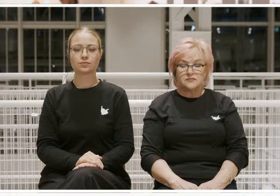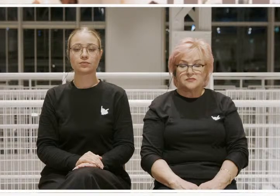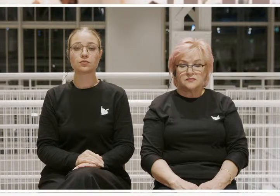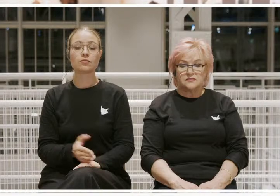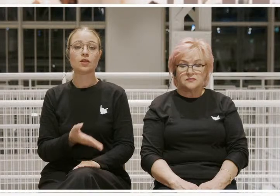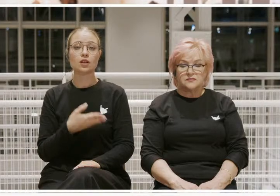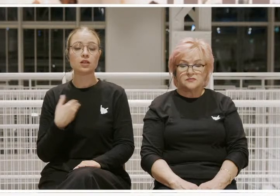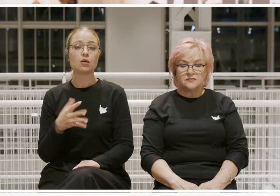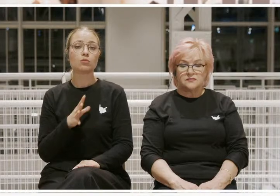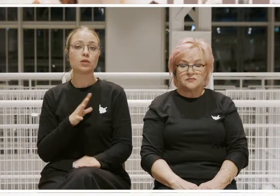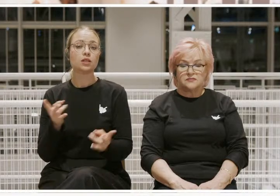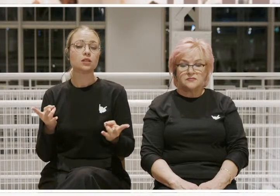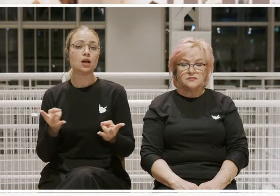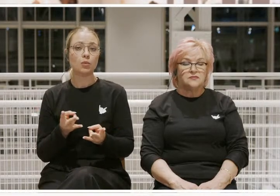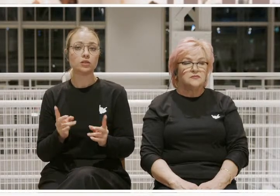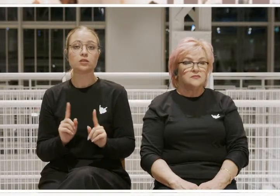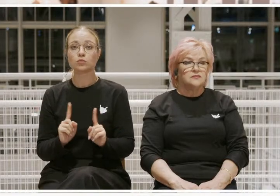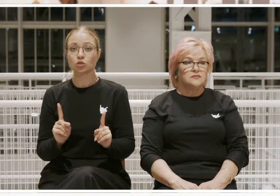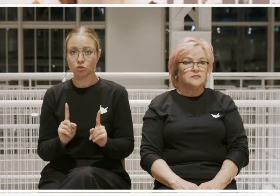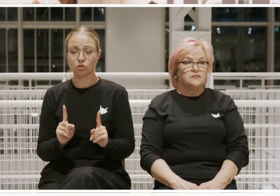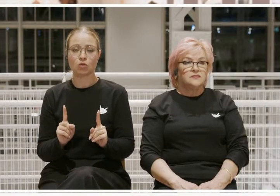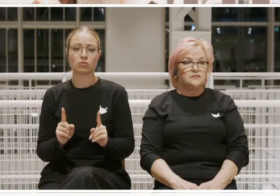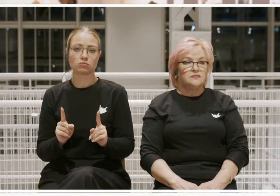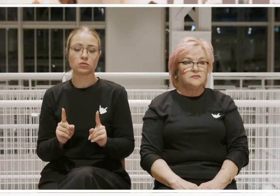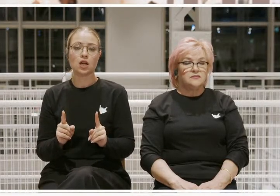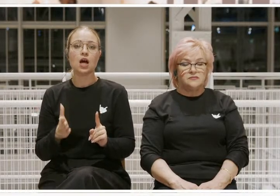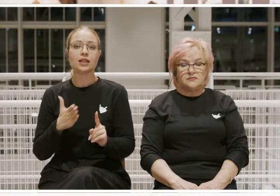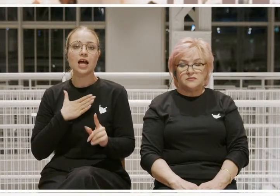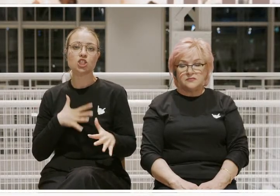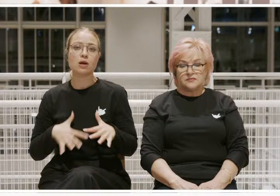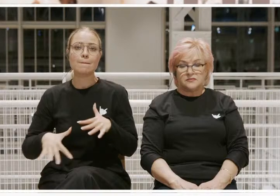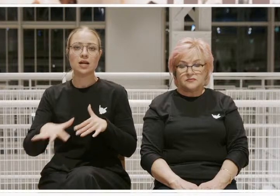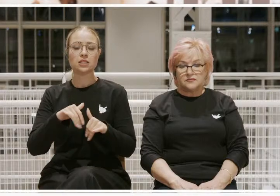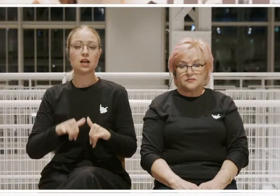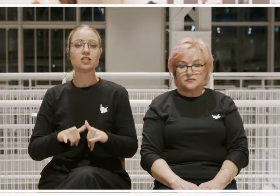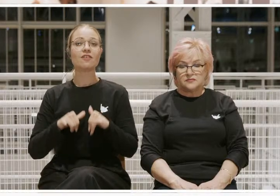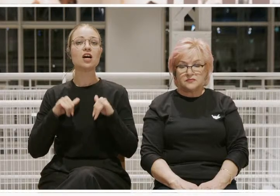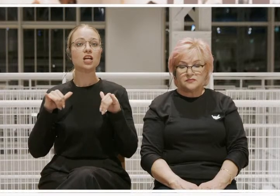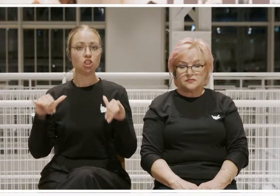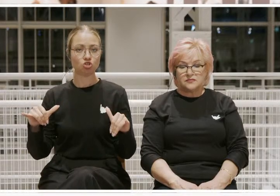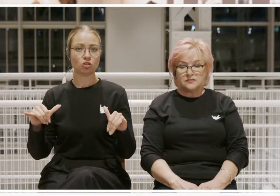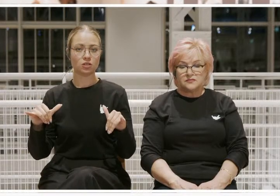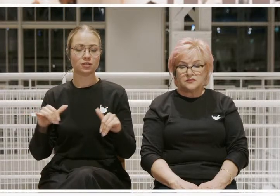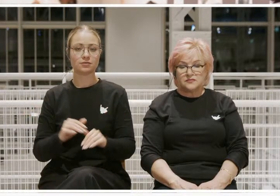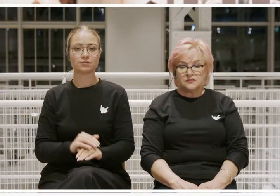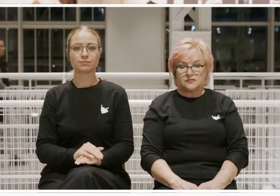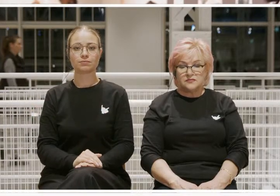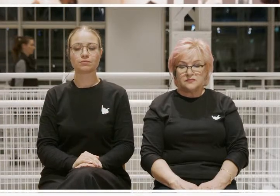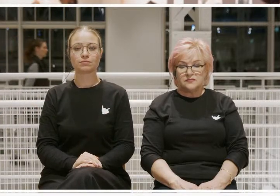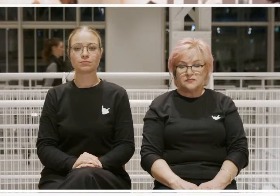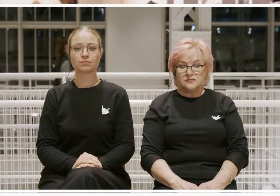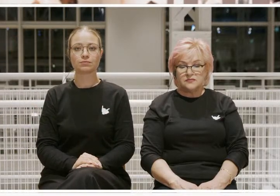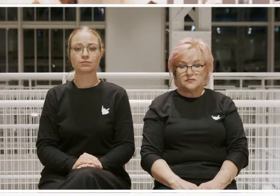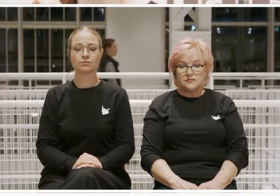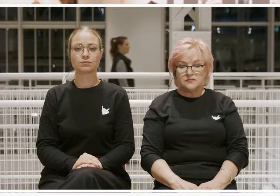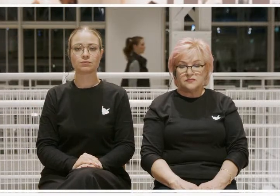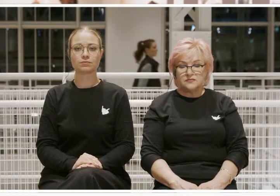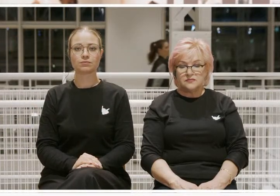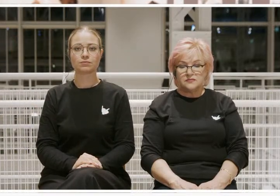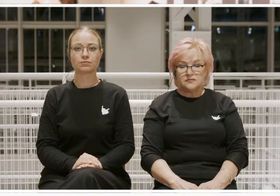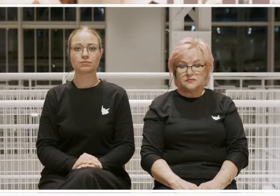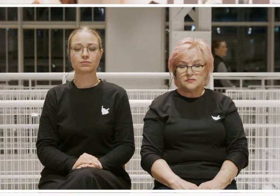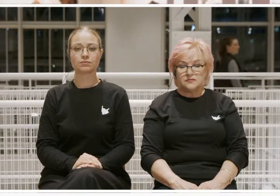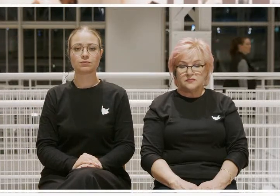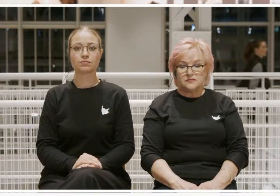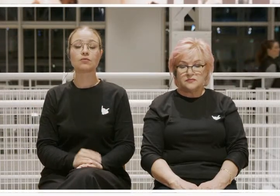of the biggest toxins in our social interaction is mistrust. And we always think the others, they want something from us, they